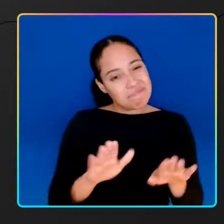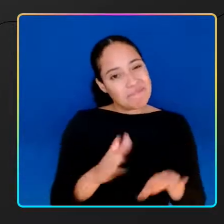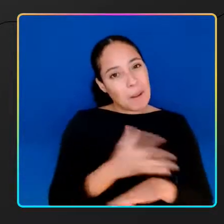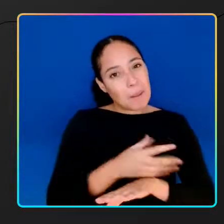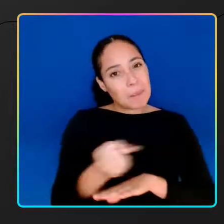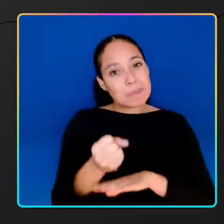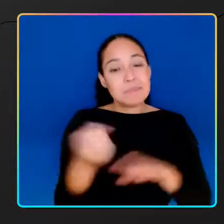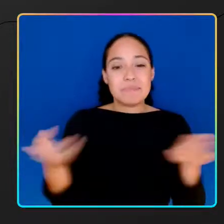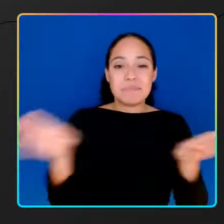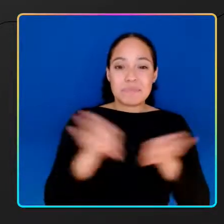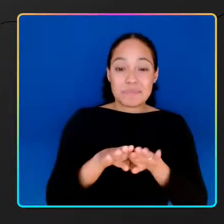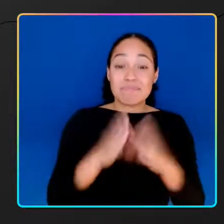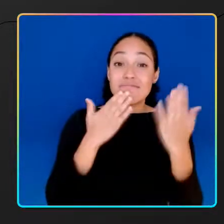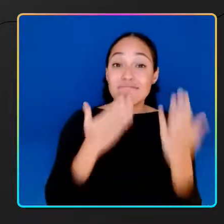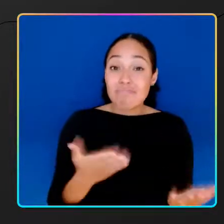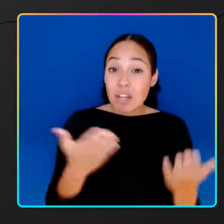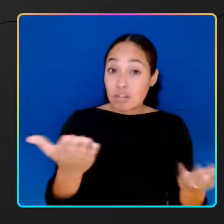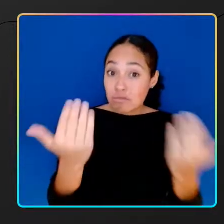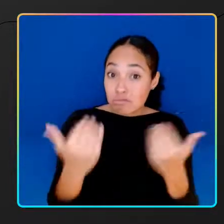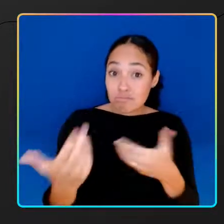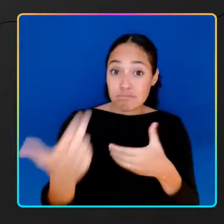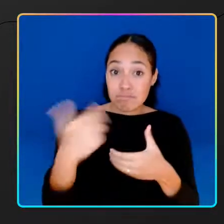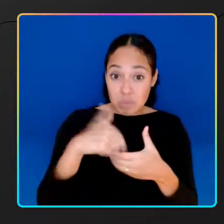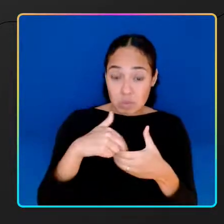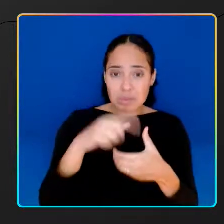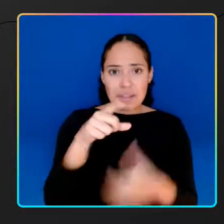to the show,